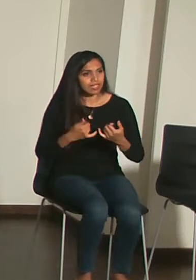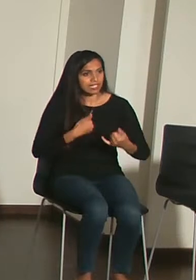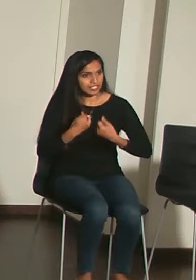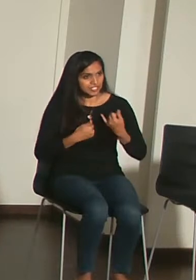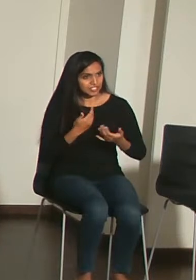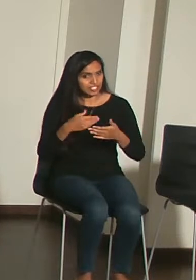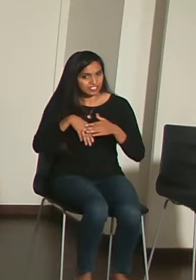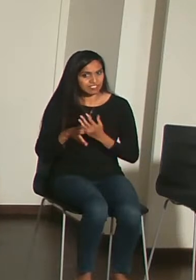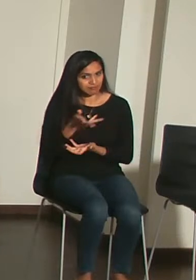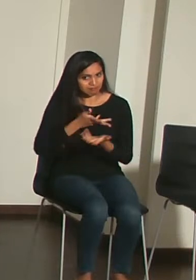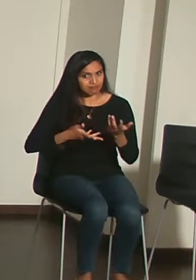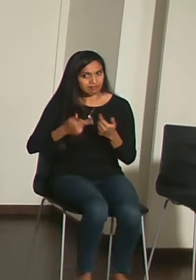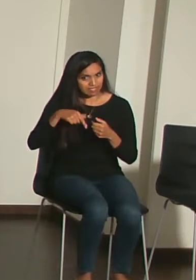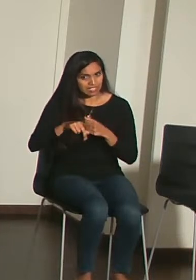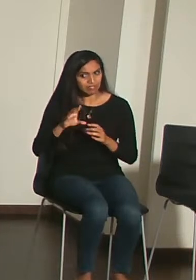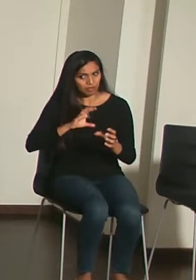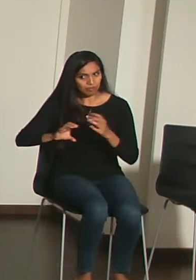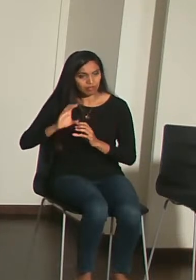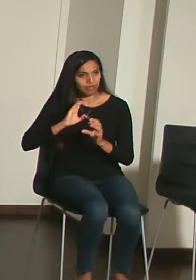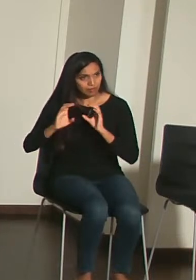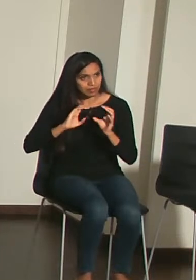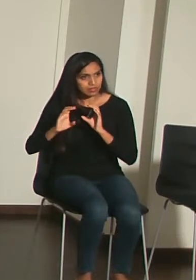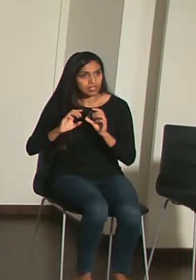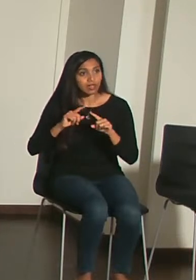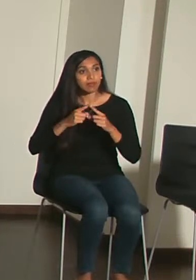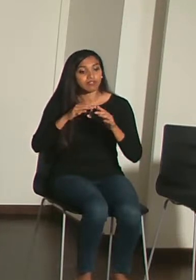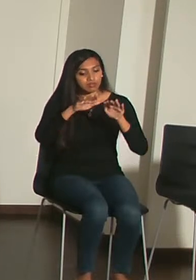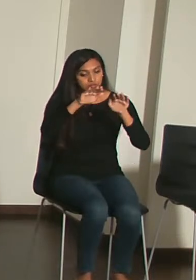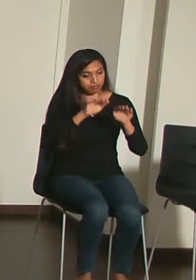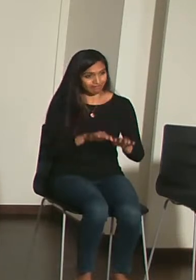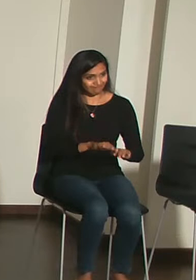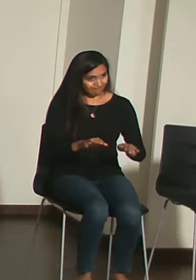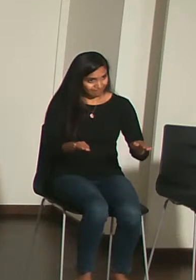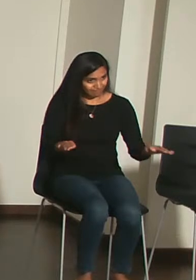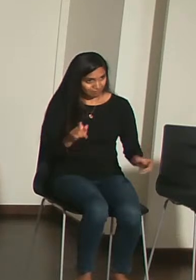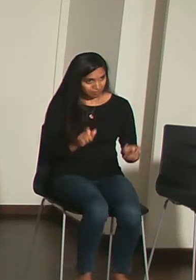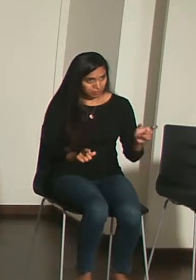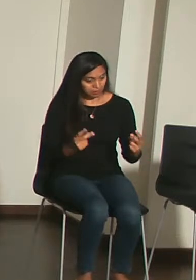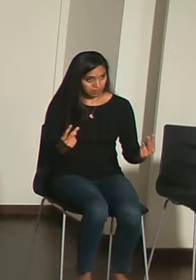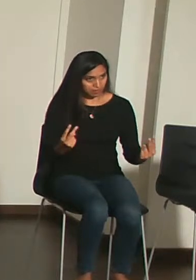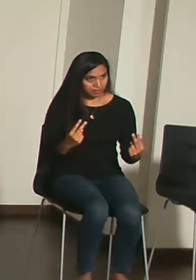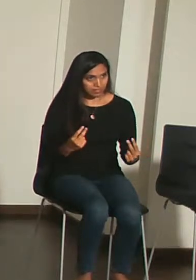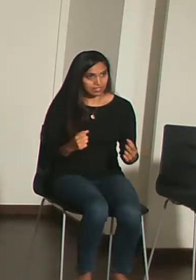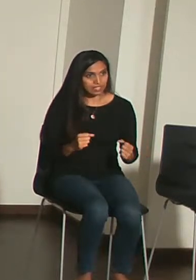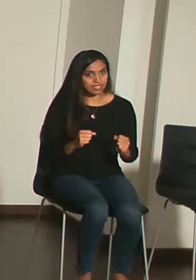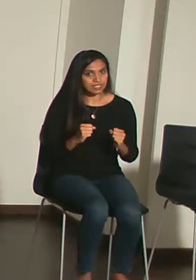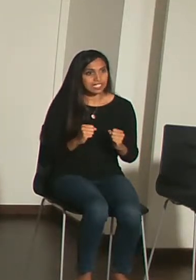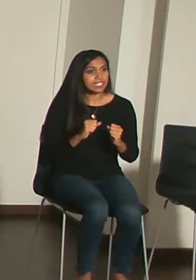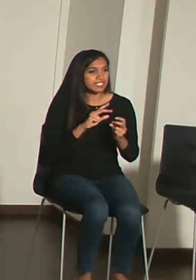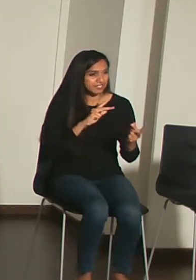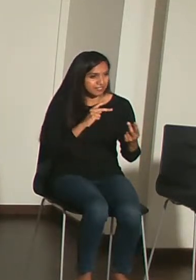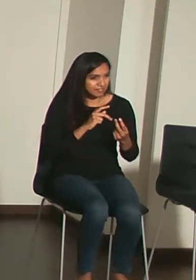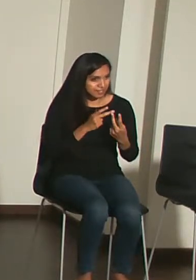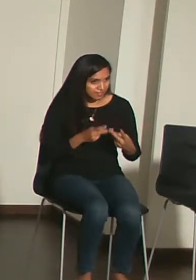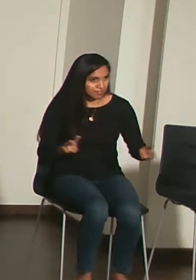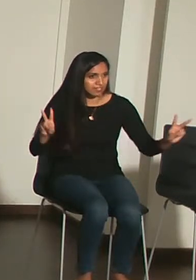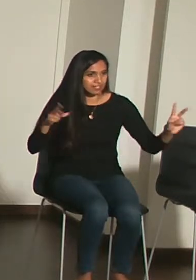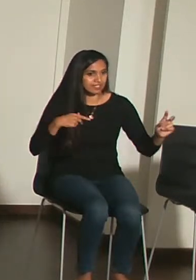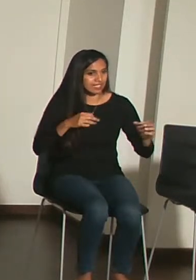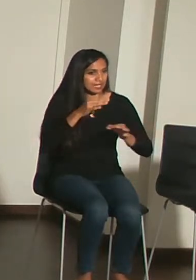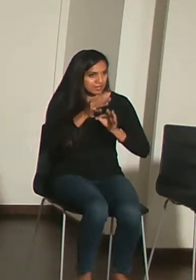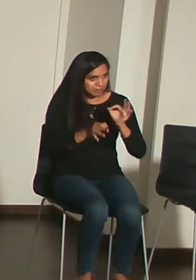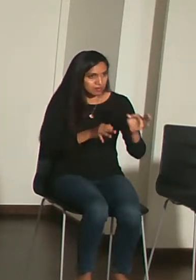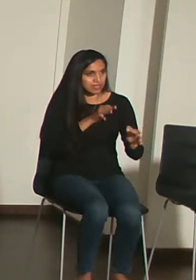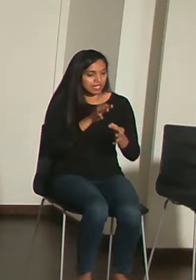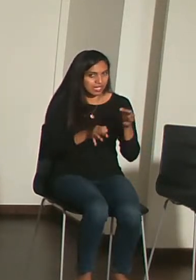amongst themselves. But if it were a younger group, I think we would approach it quite differently. We would